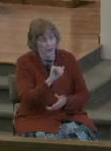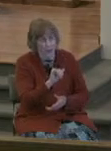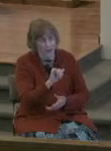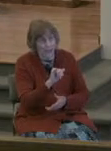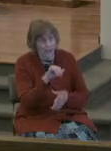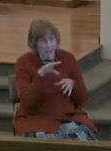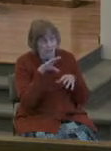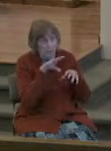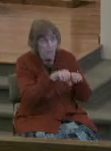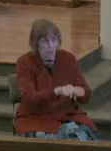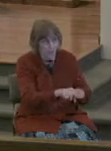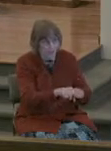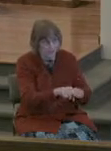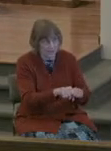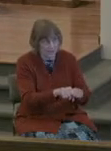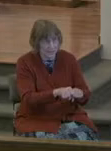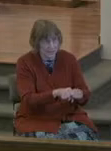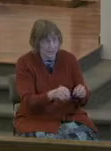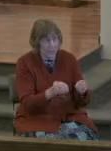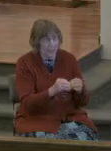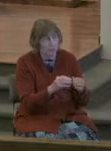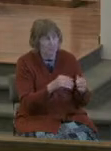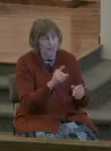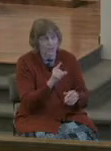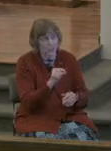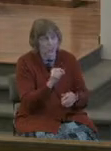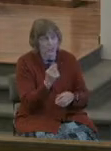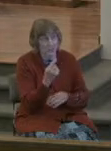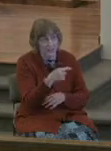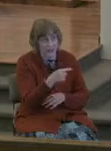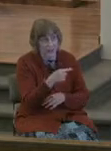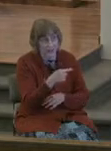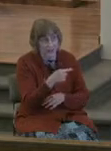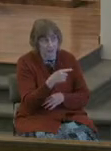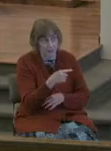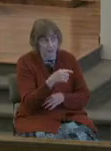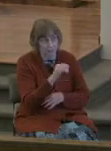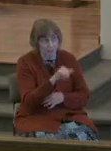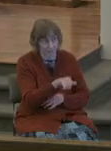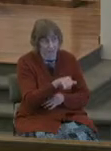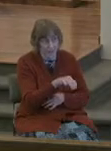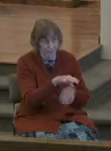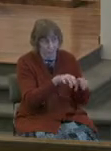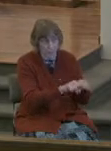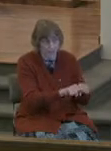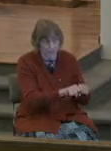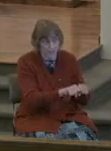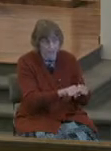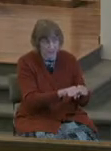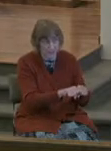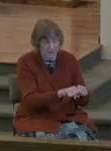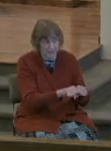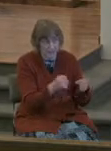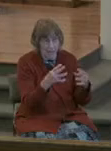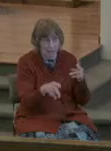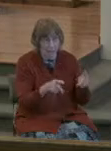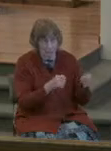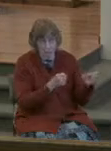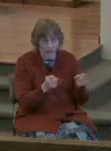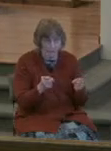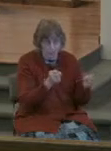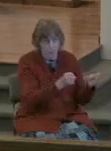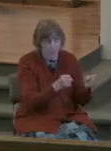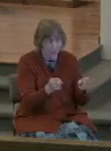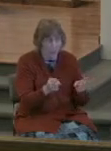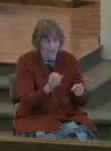arrests a day. And that's just the ones that were arrested. That's how many people, just imagine how many people driving around on